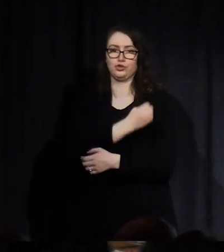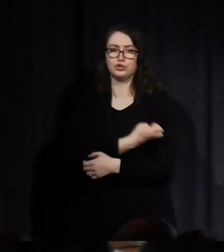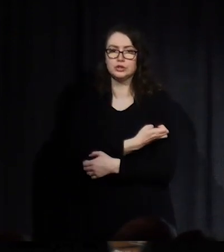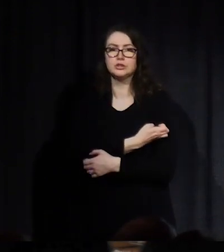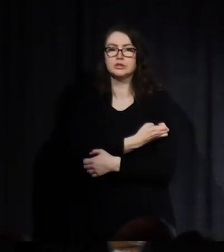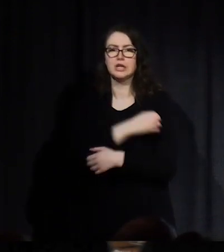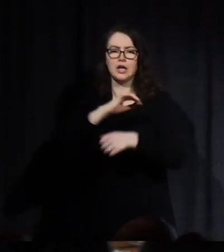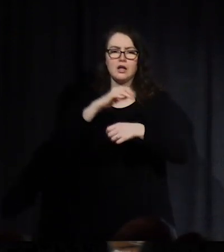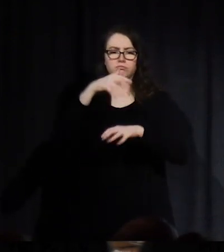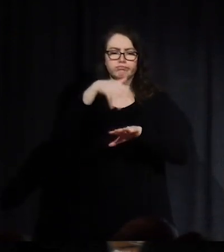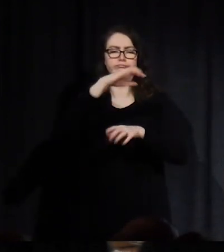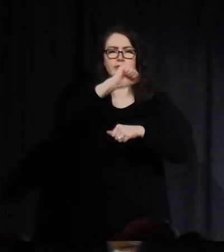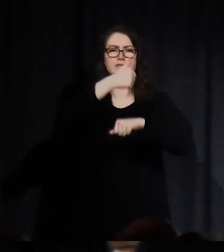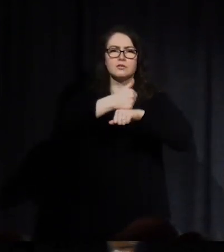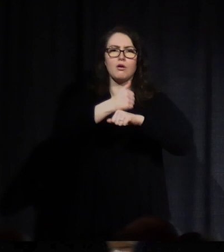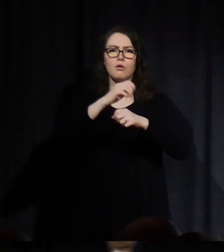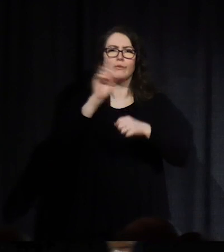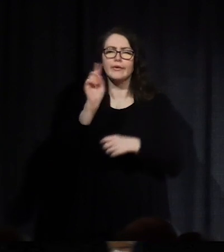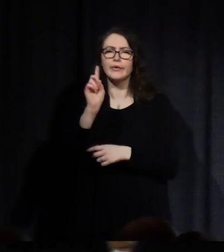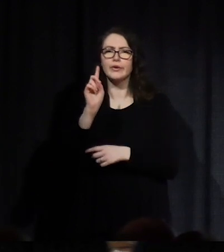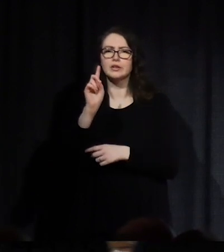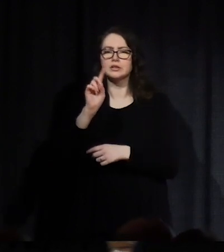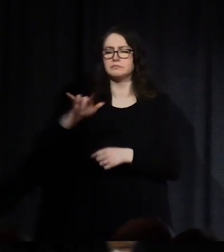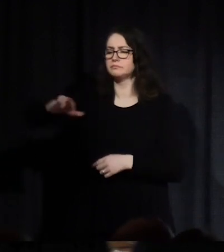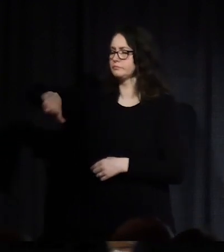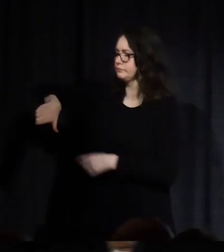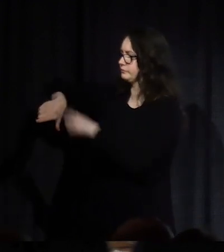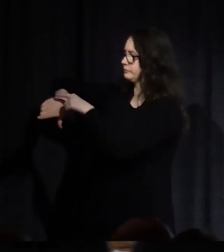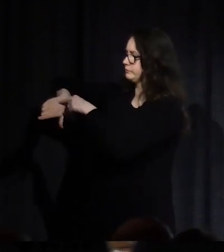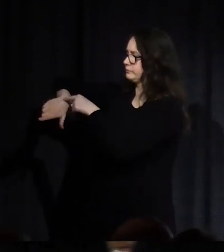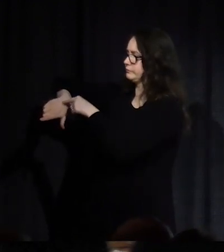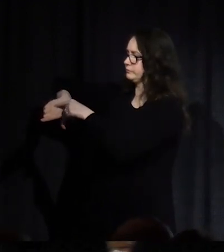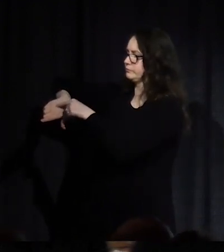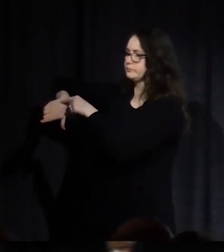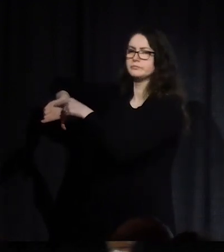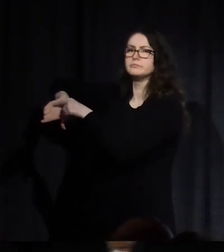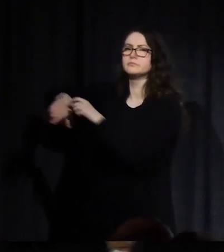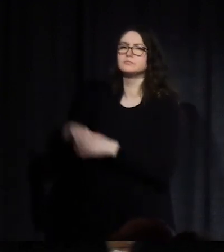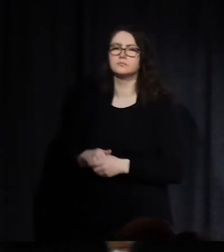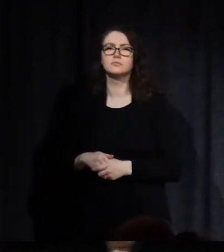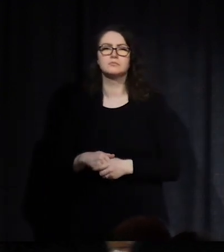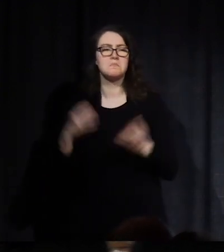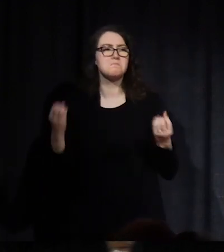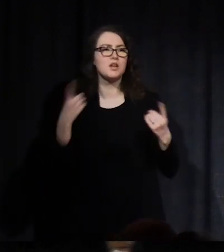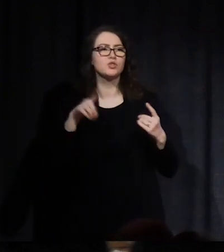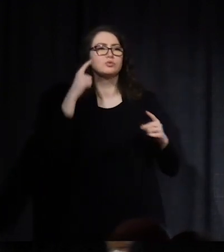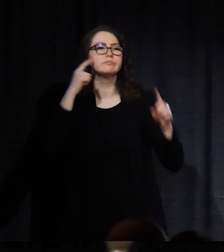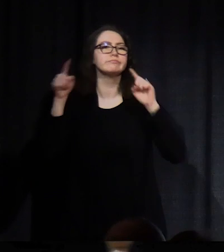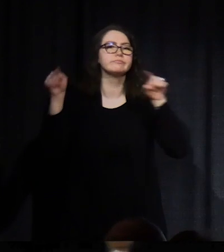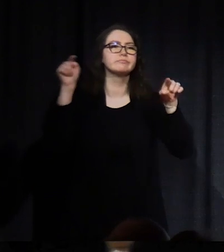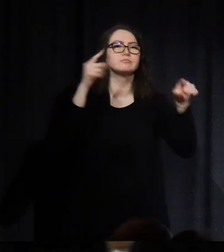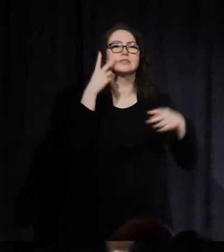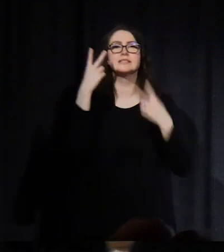Arctic Circle in the 90s, and years before the large wind farms you see in the lower 48 today. This